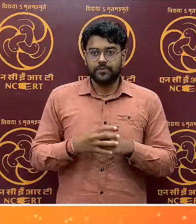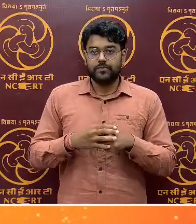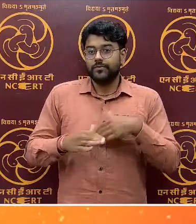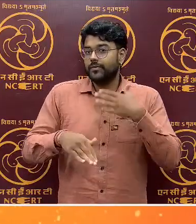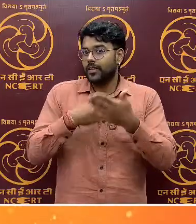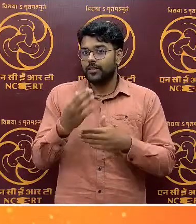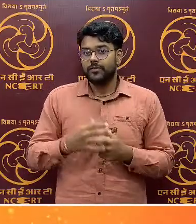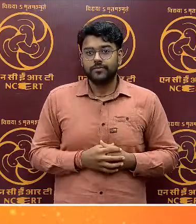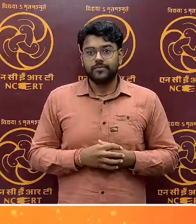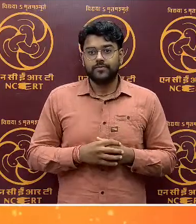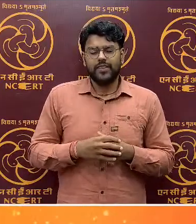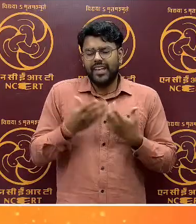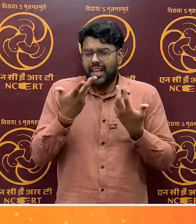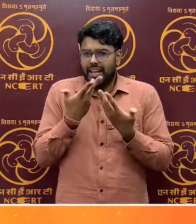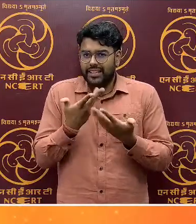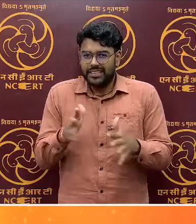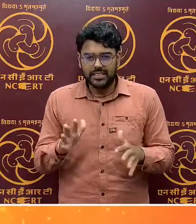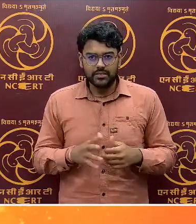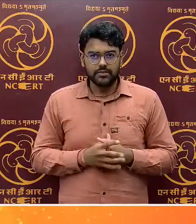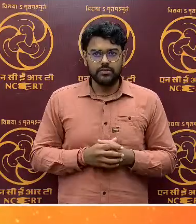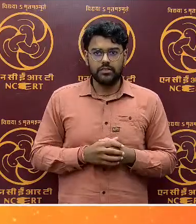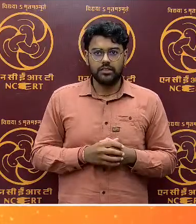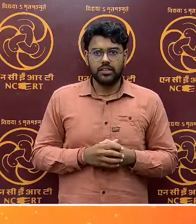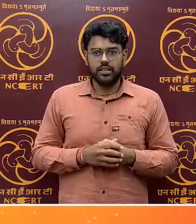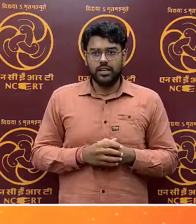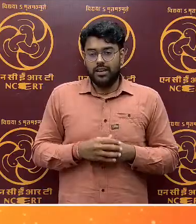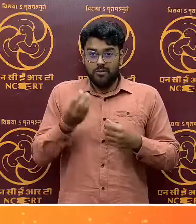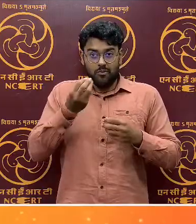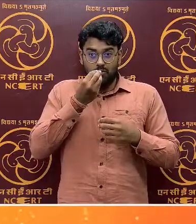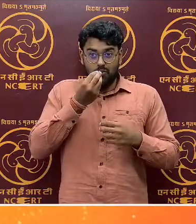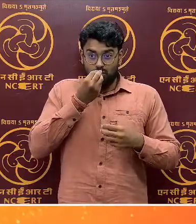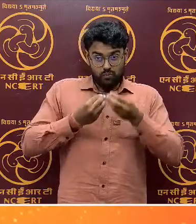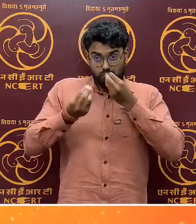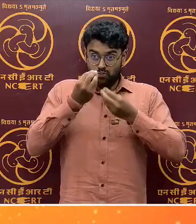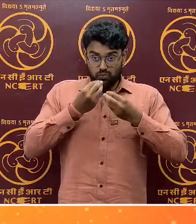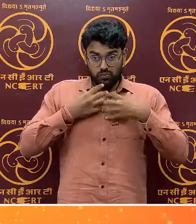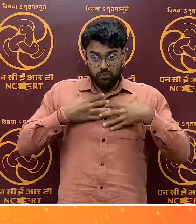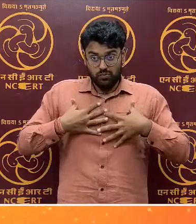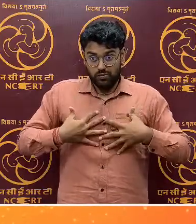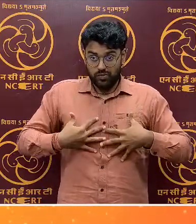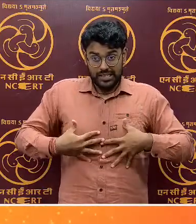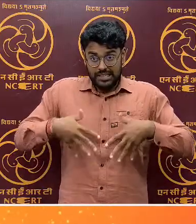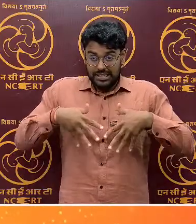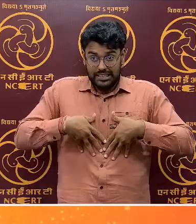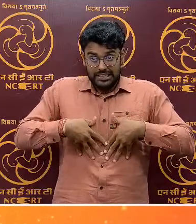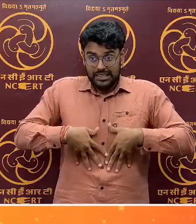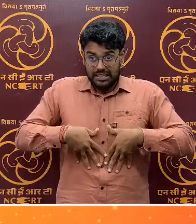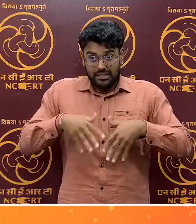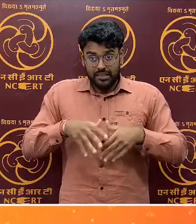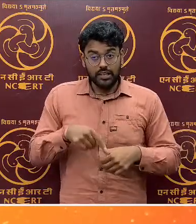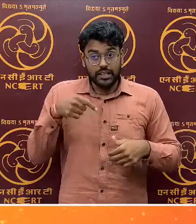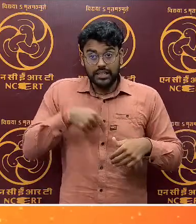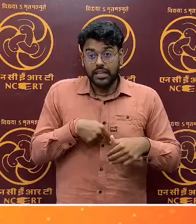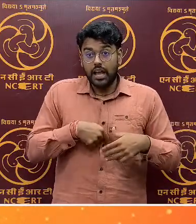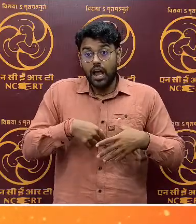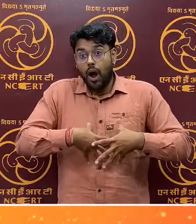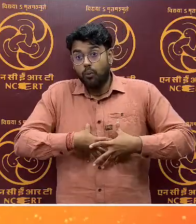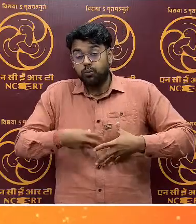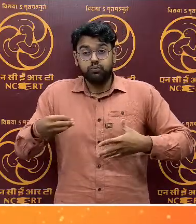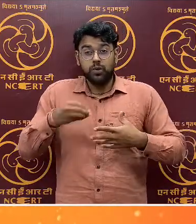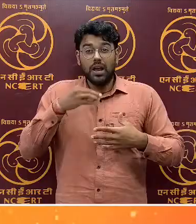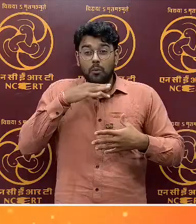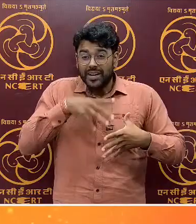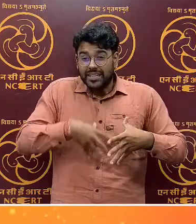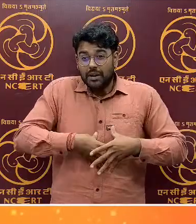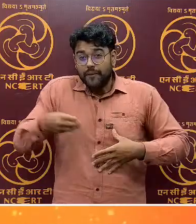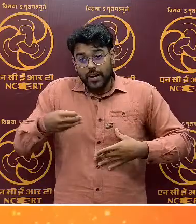further, whatever are the waste that is generated by our body. Yes. They need to be excreted